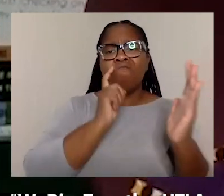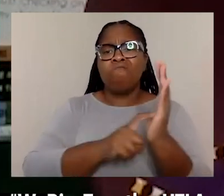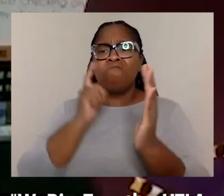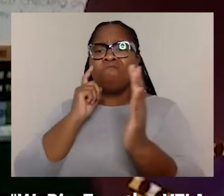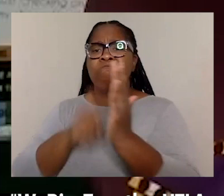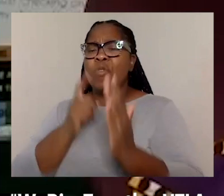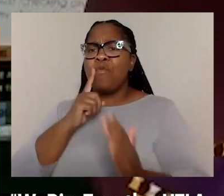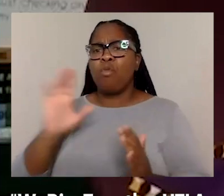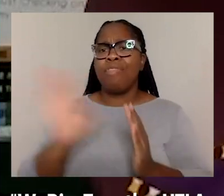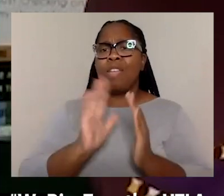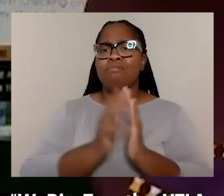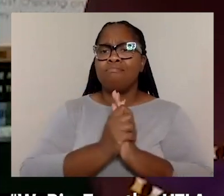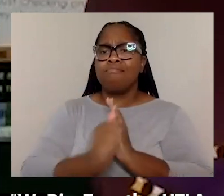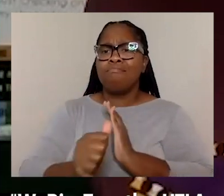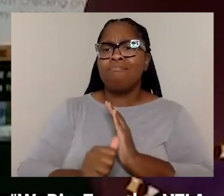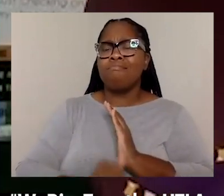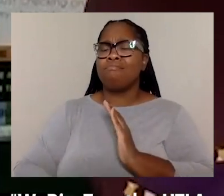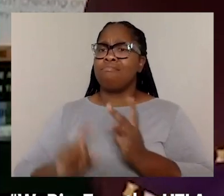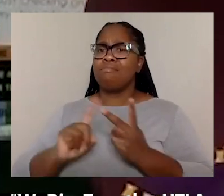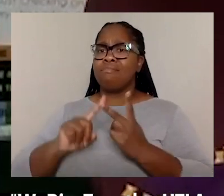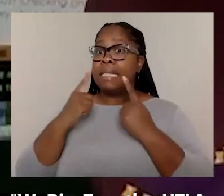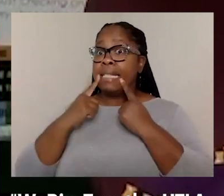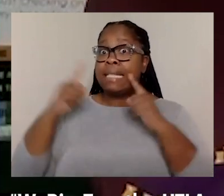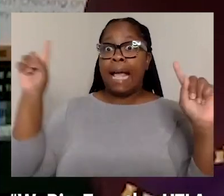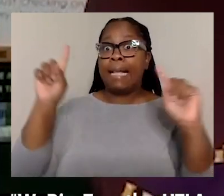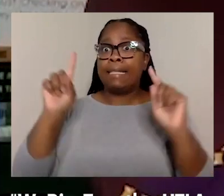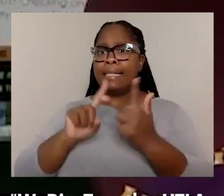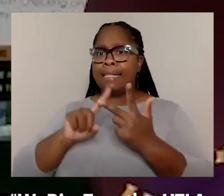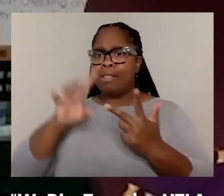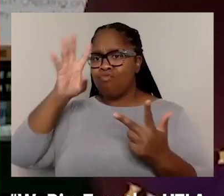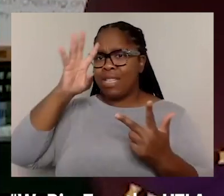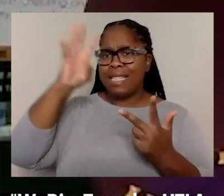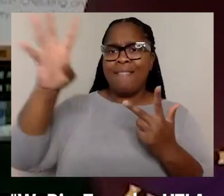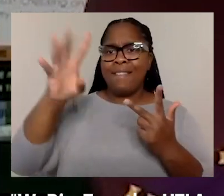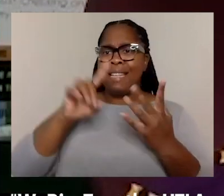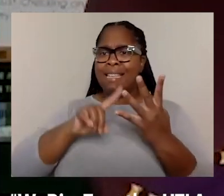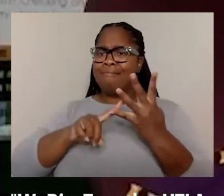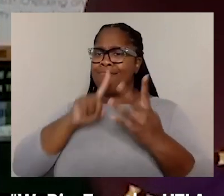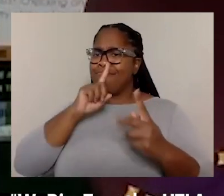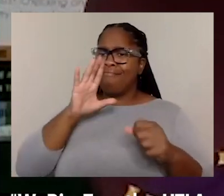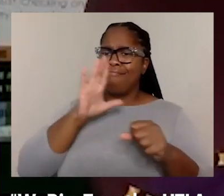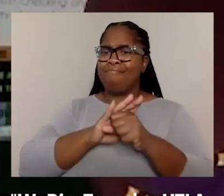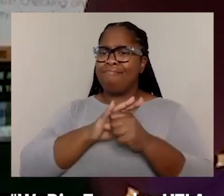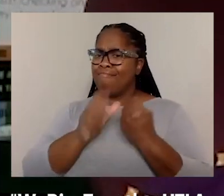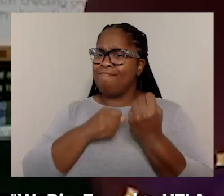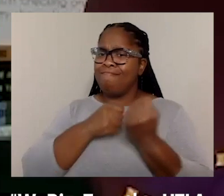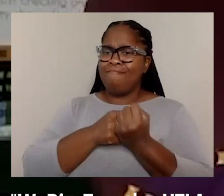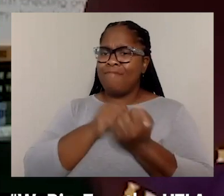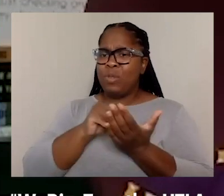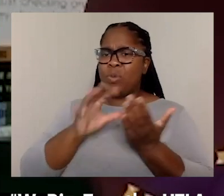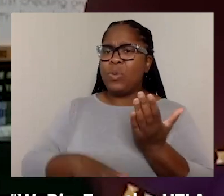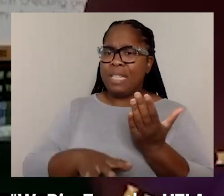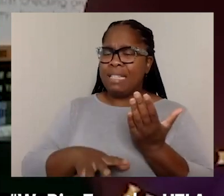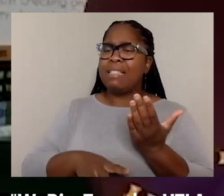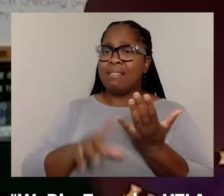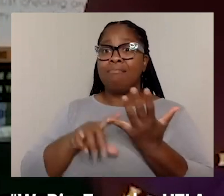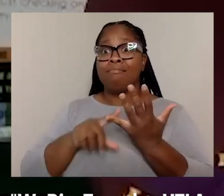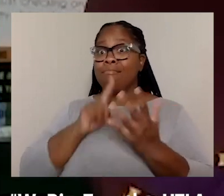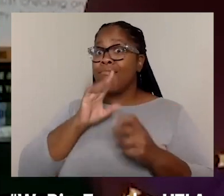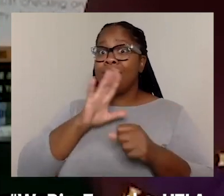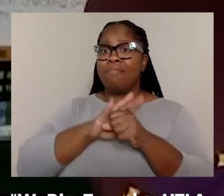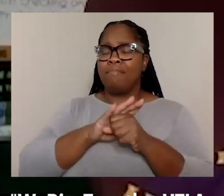expertise, success, creativity, devotion to their students, and commitment to the